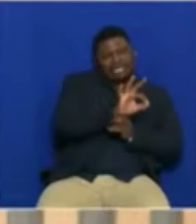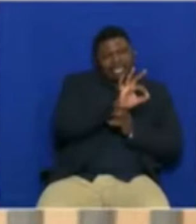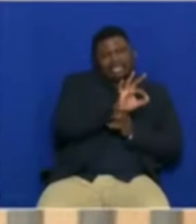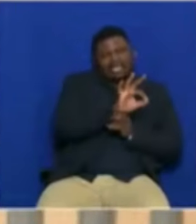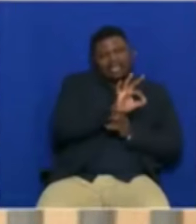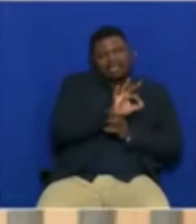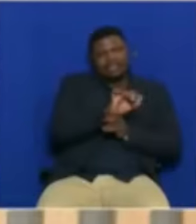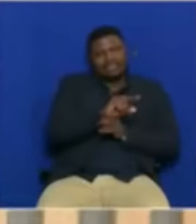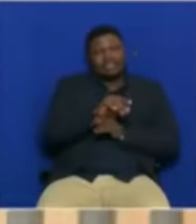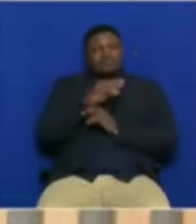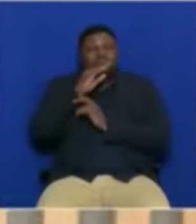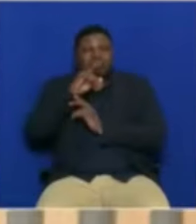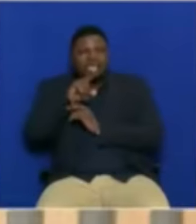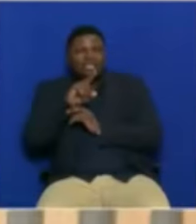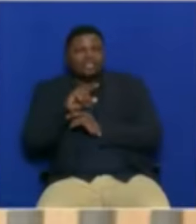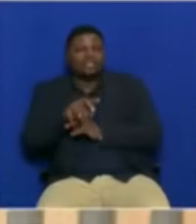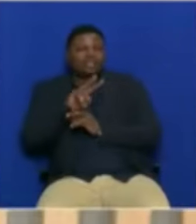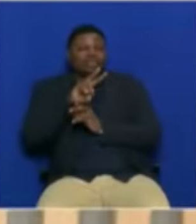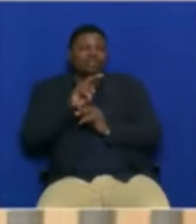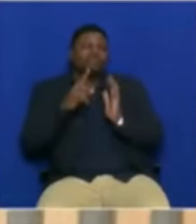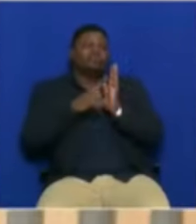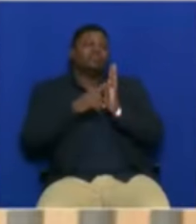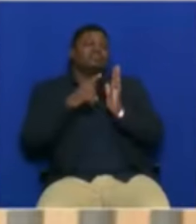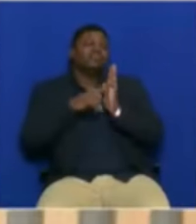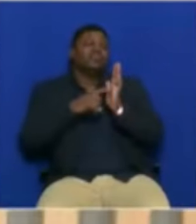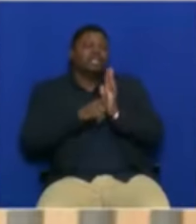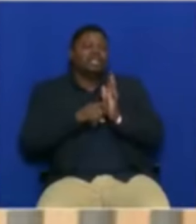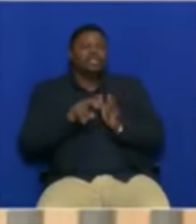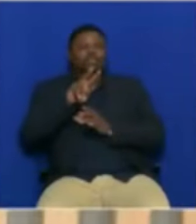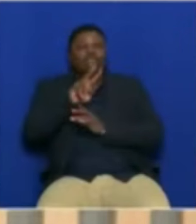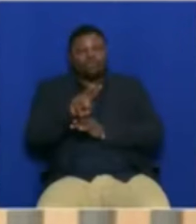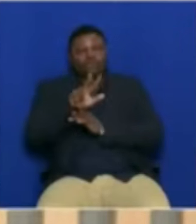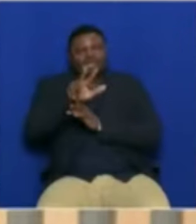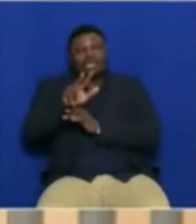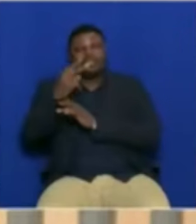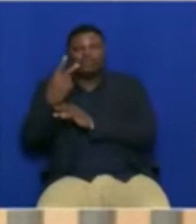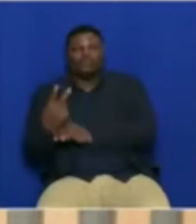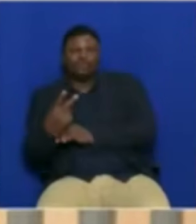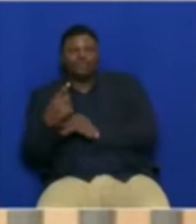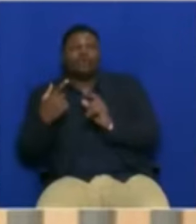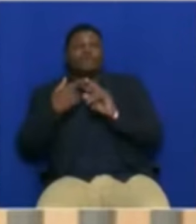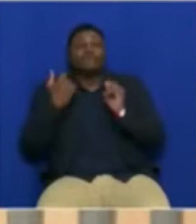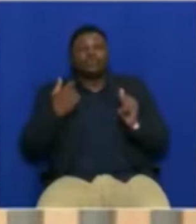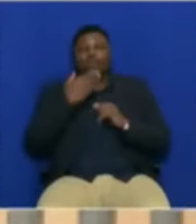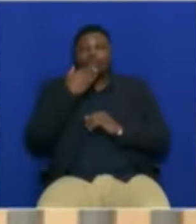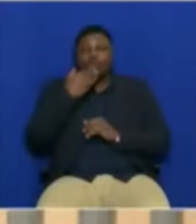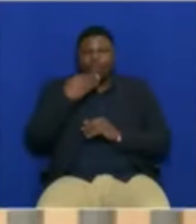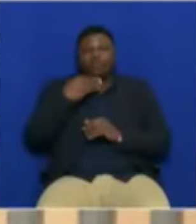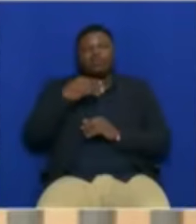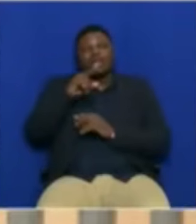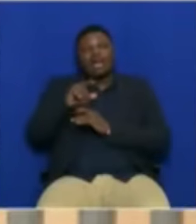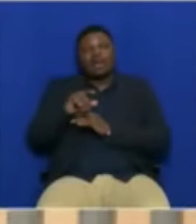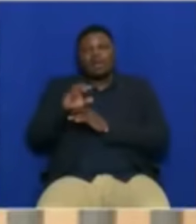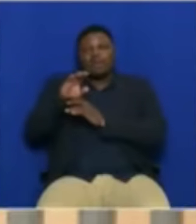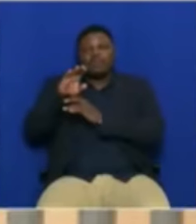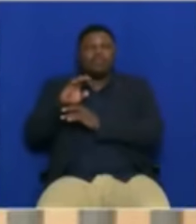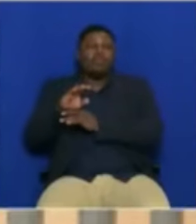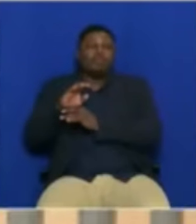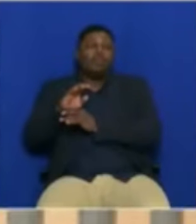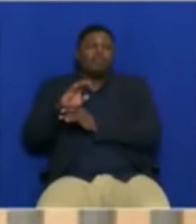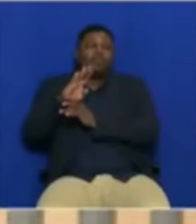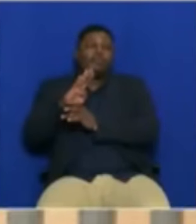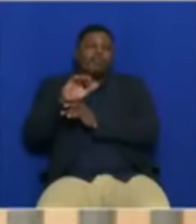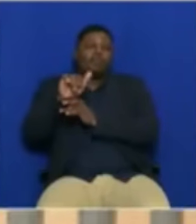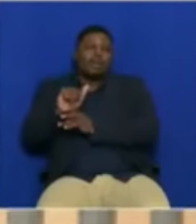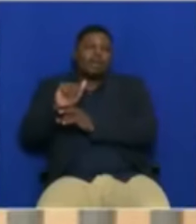Colonel Bapela, who specifically requests that the report be provided by 1200 on Monday, 4th